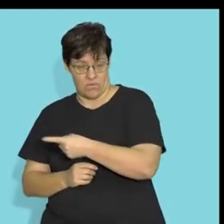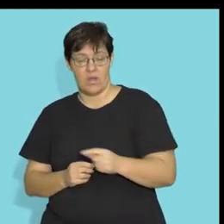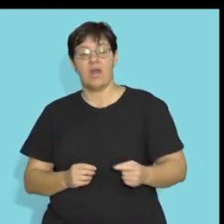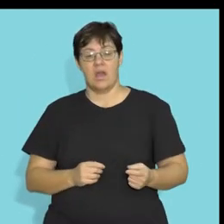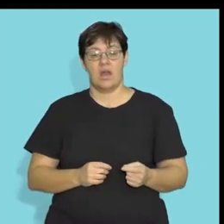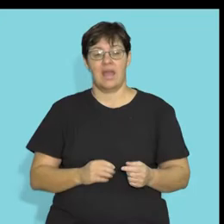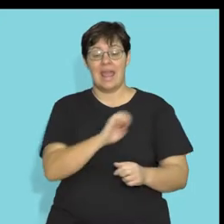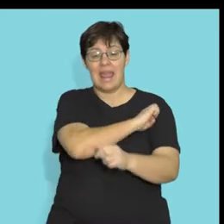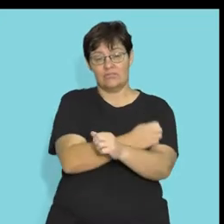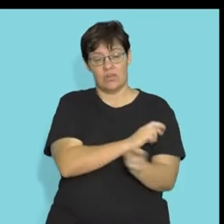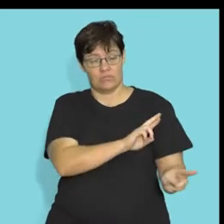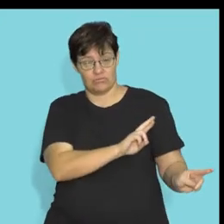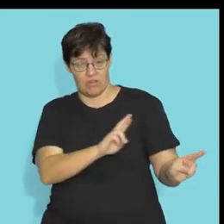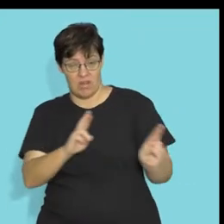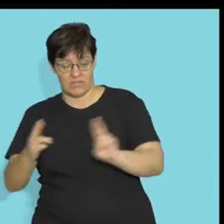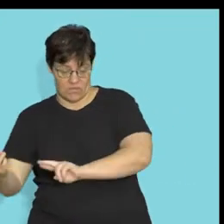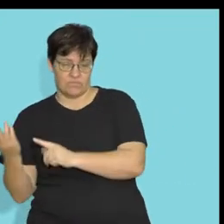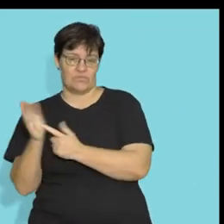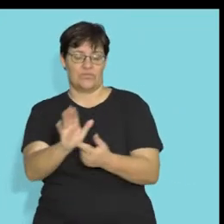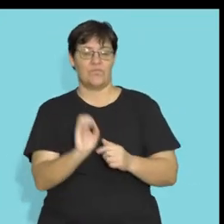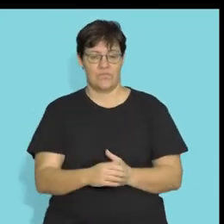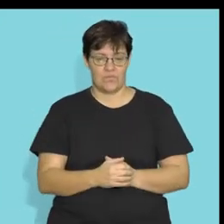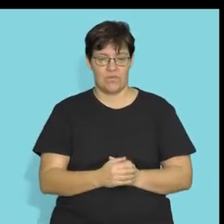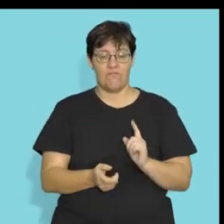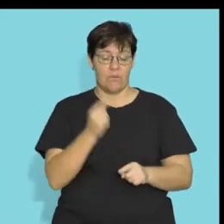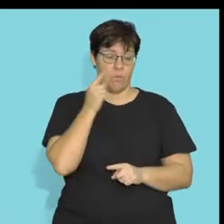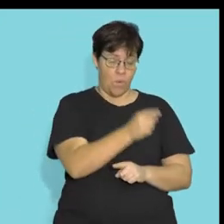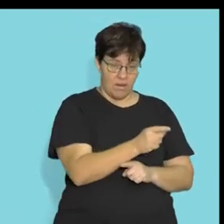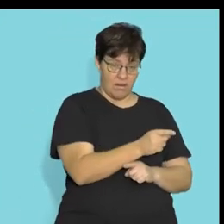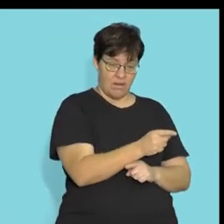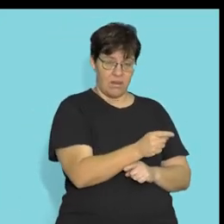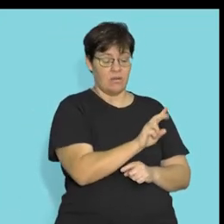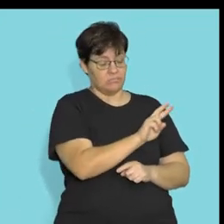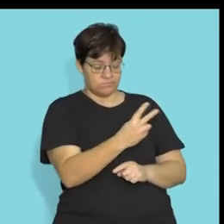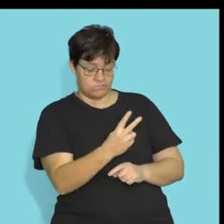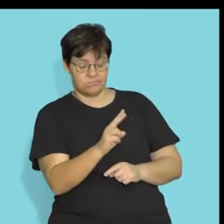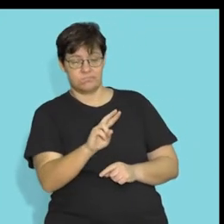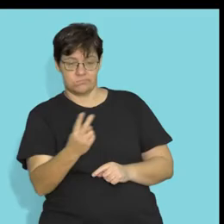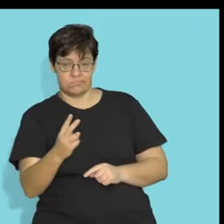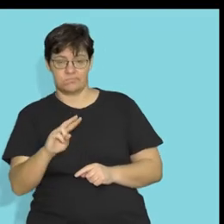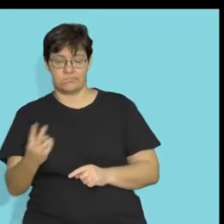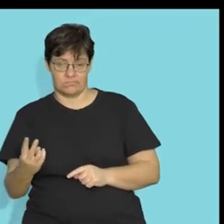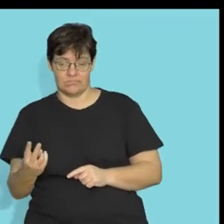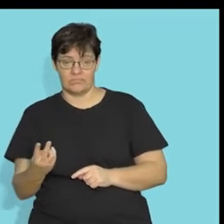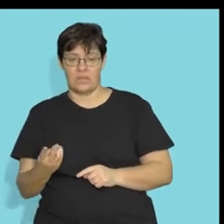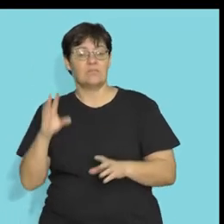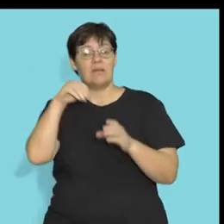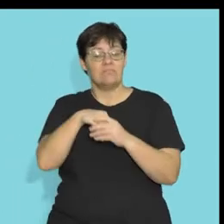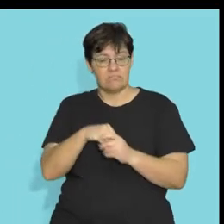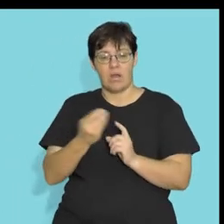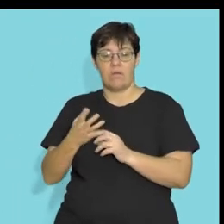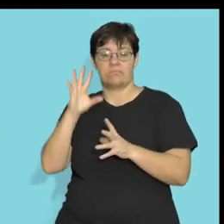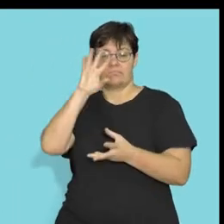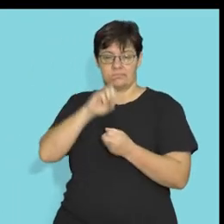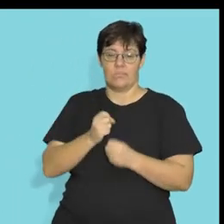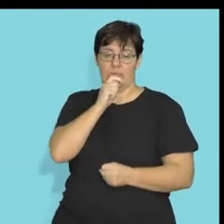energy and a matter from one organism which is eaten by another that in turn consumes